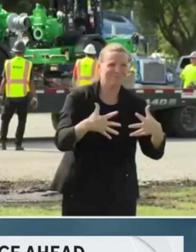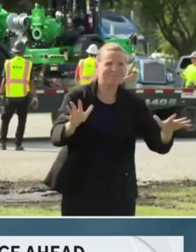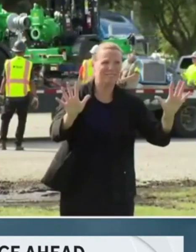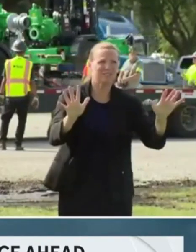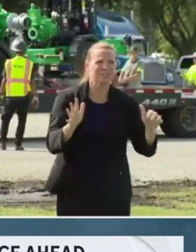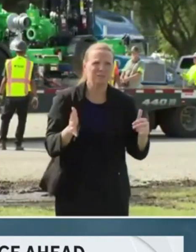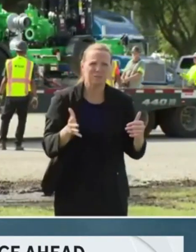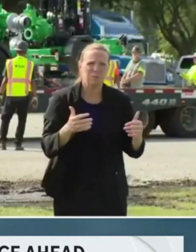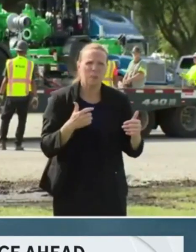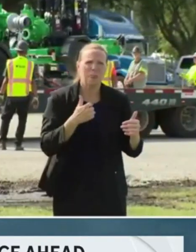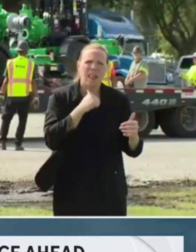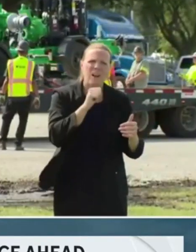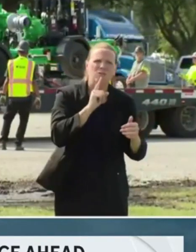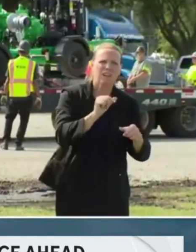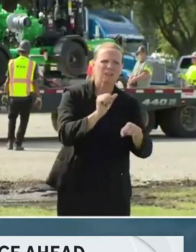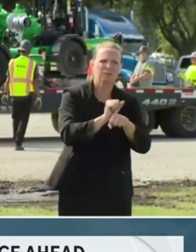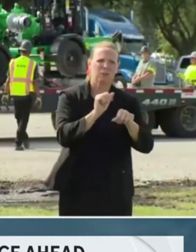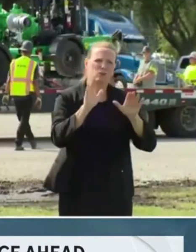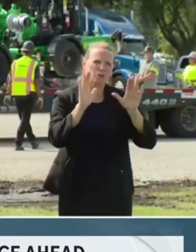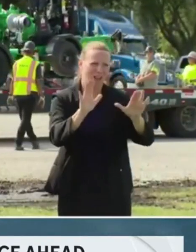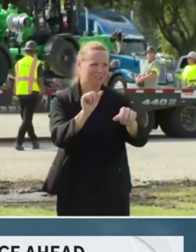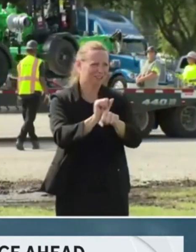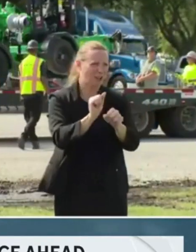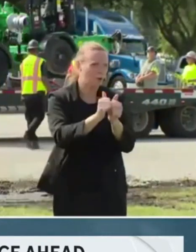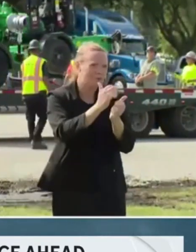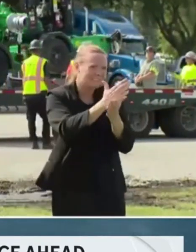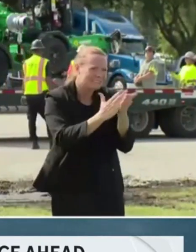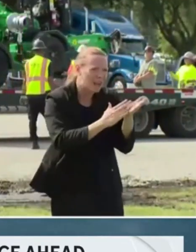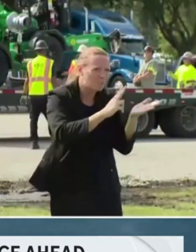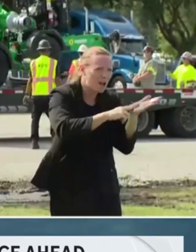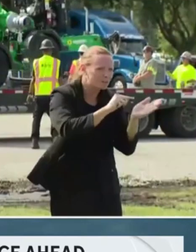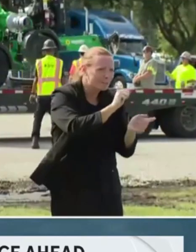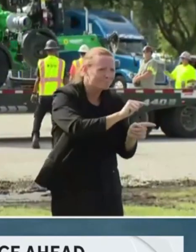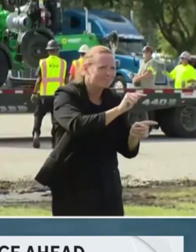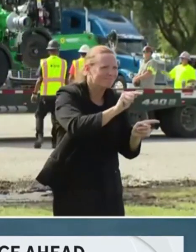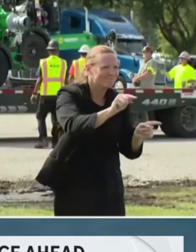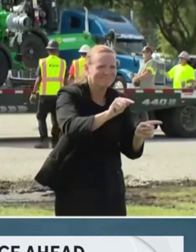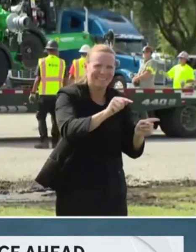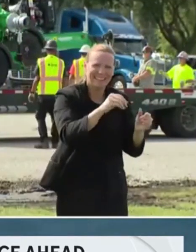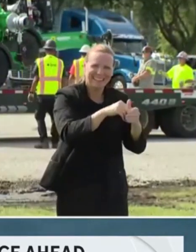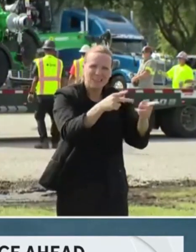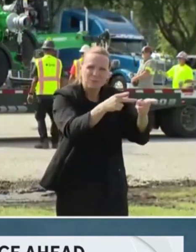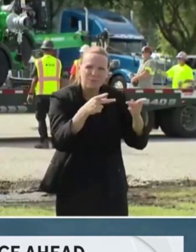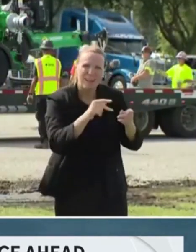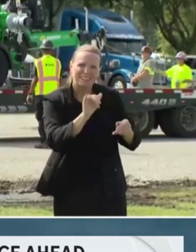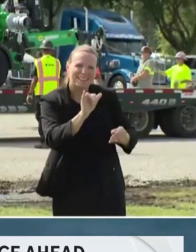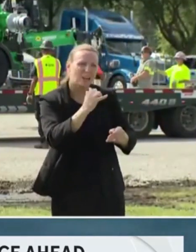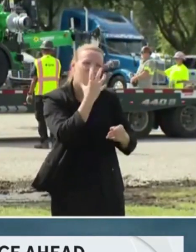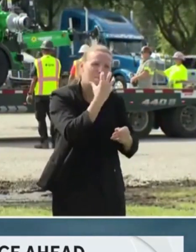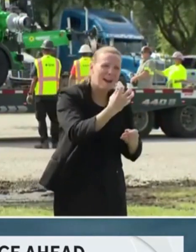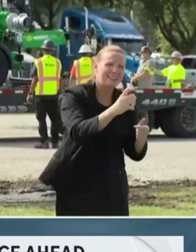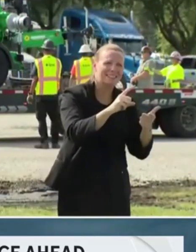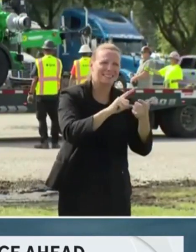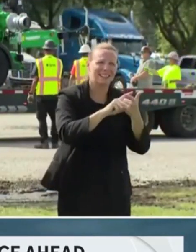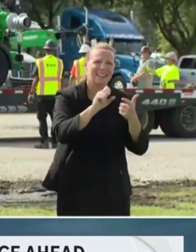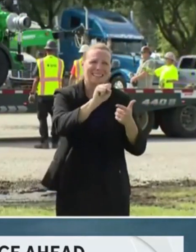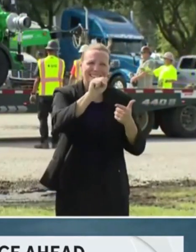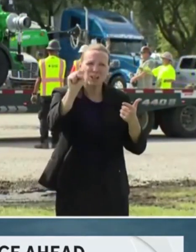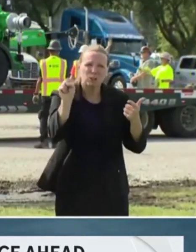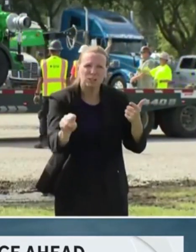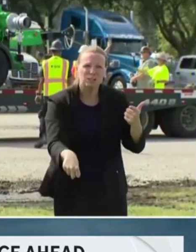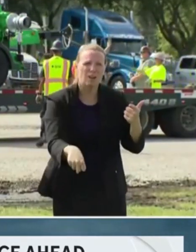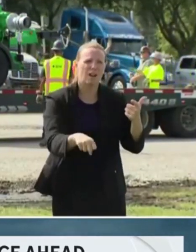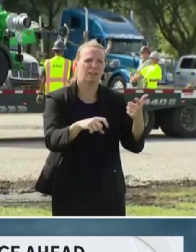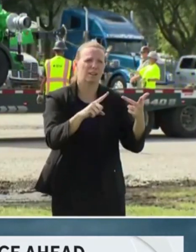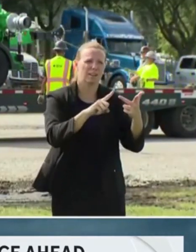necessarily great job all around on some of the contractors in places like Manatee, Sarasota, Hillsborough counties.